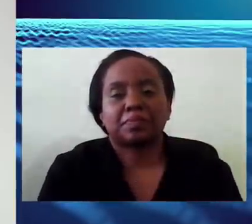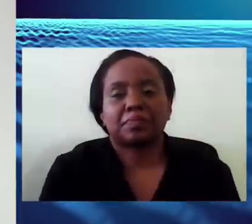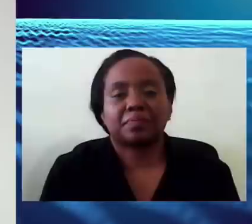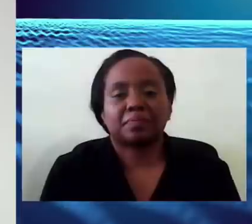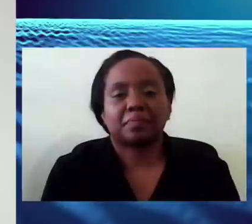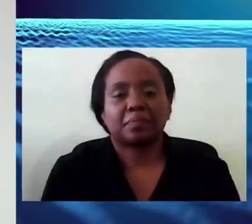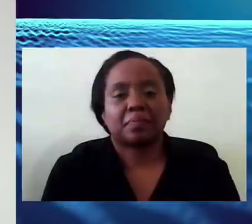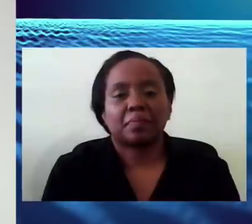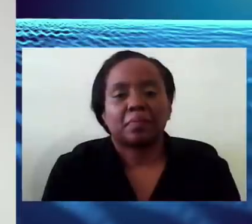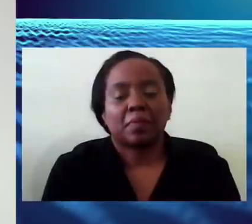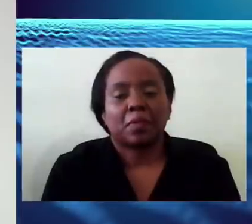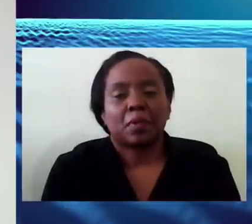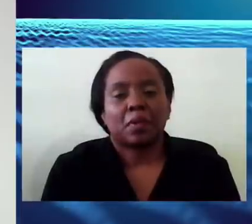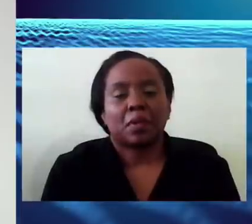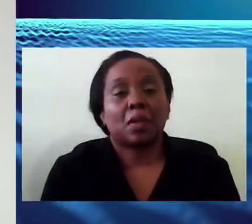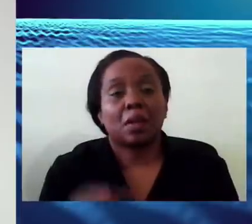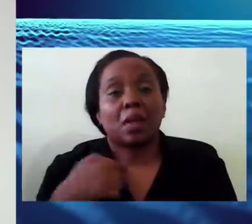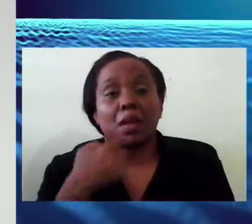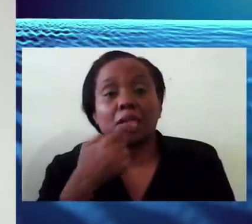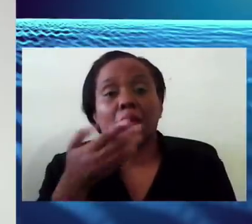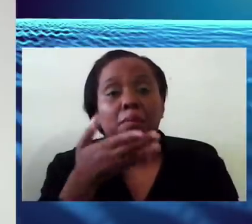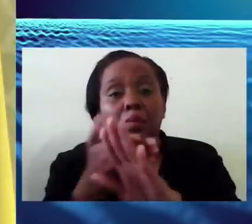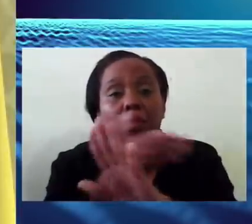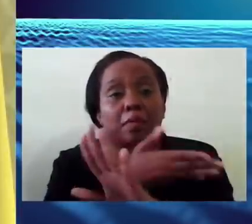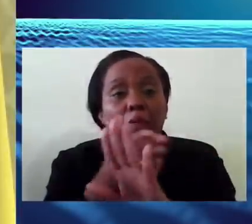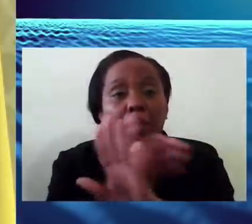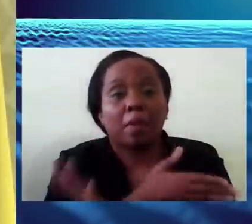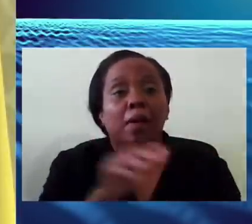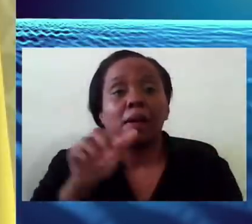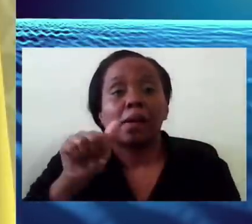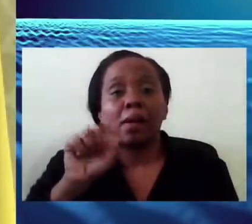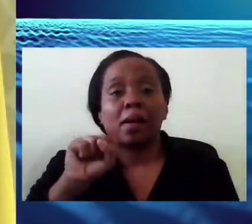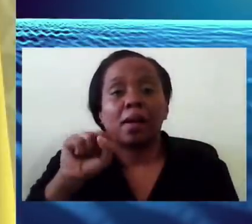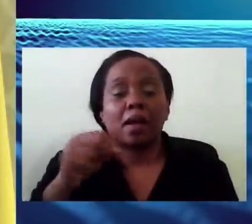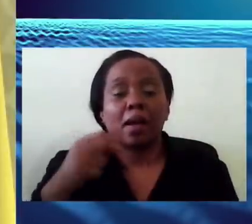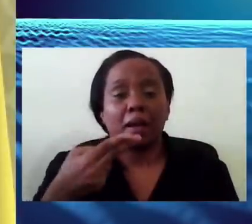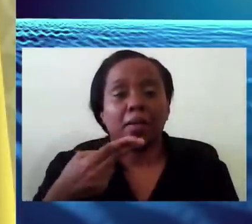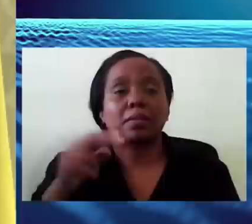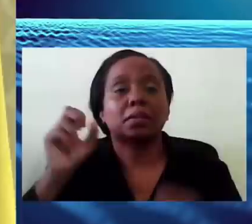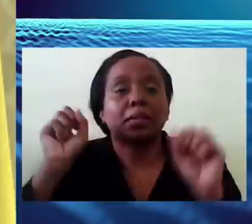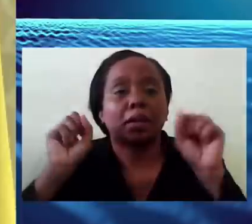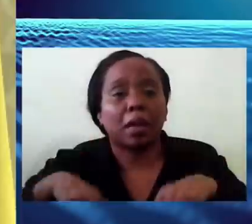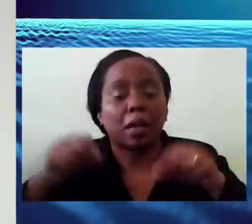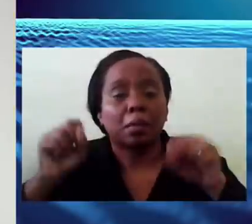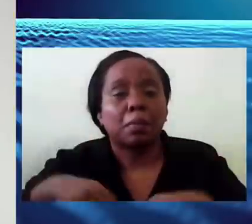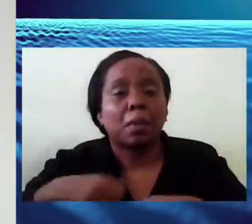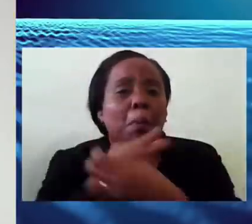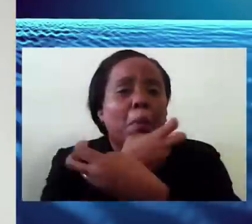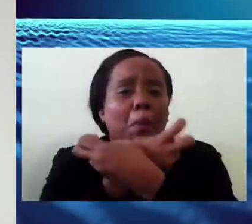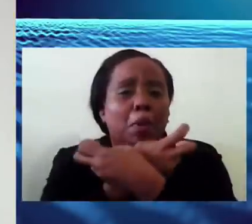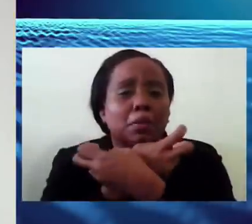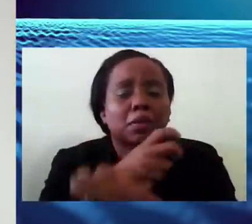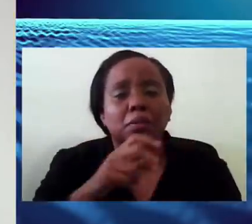sessions, the ash is potentially toxic. Not only toxic, but it can cause other problems as well